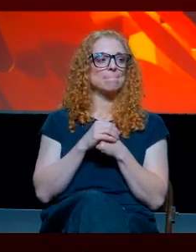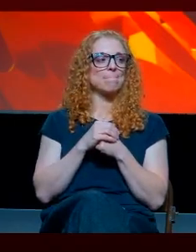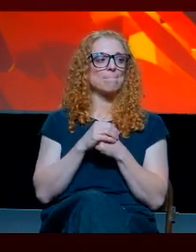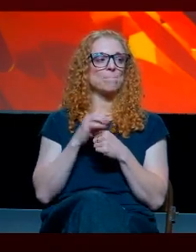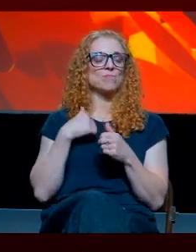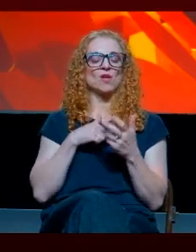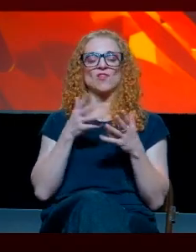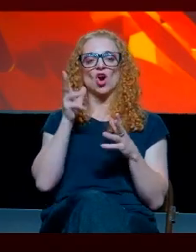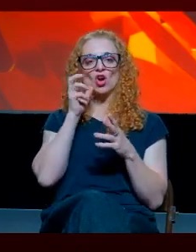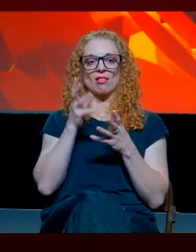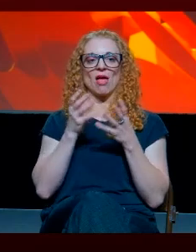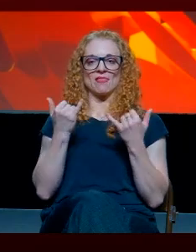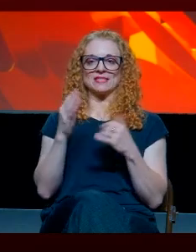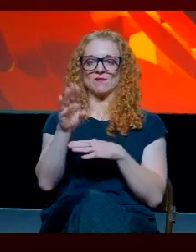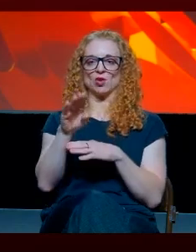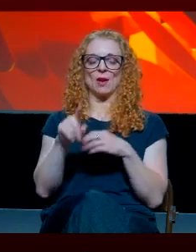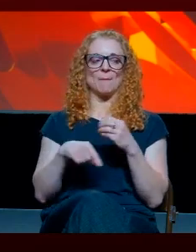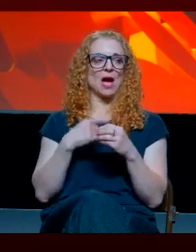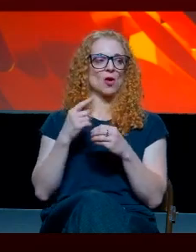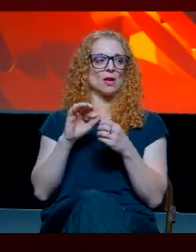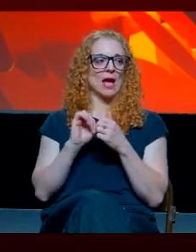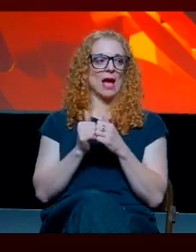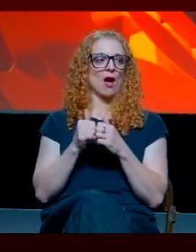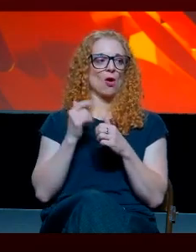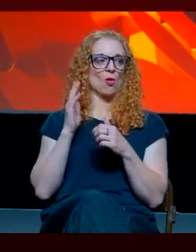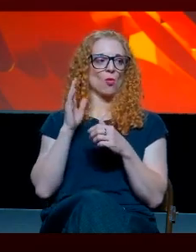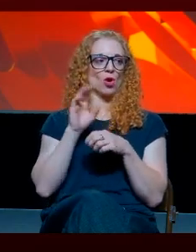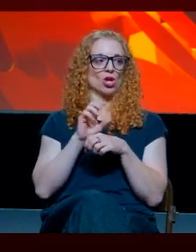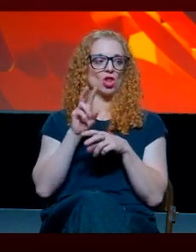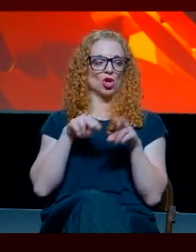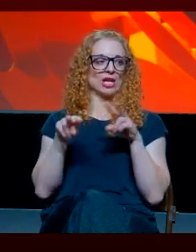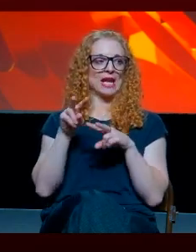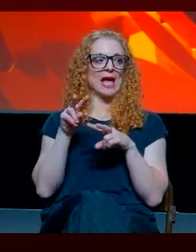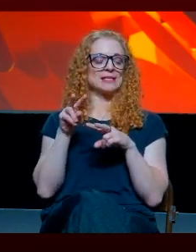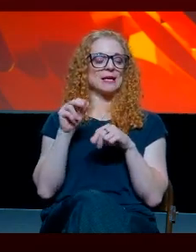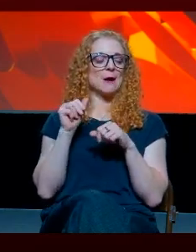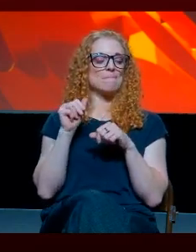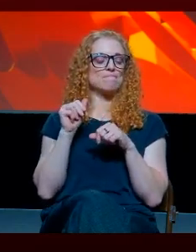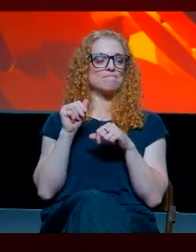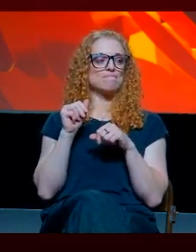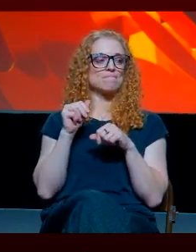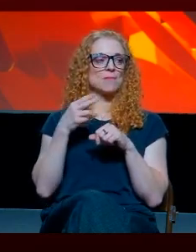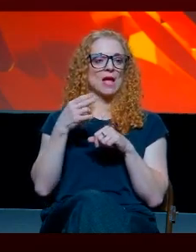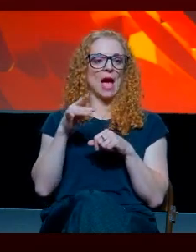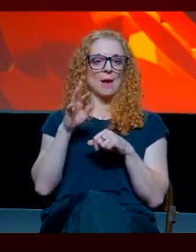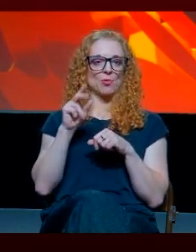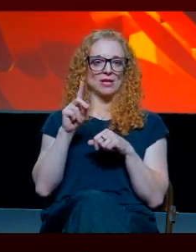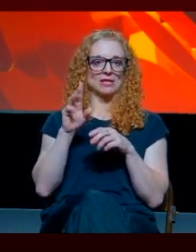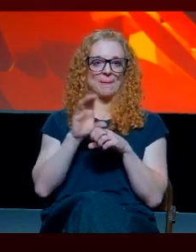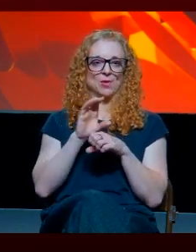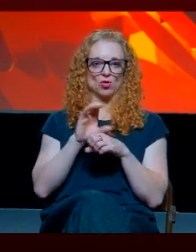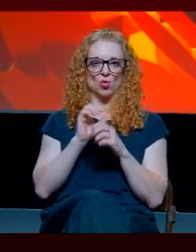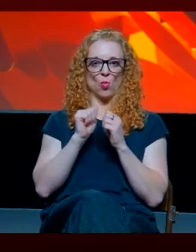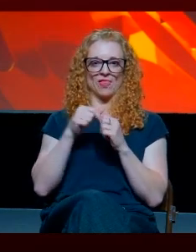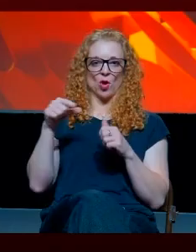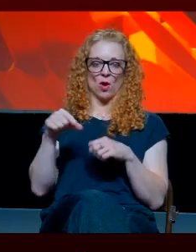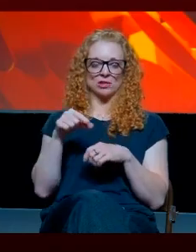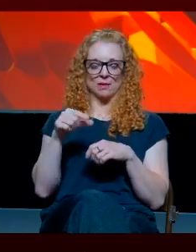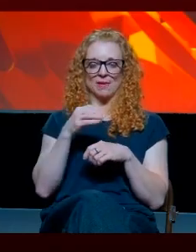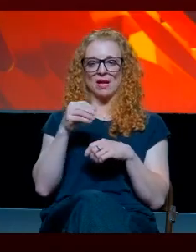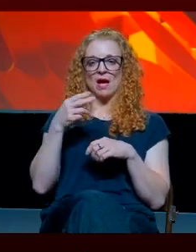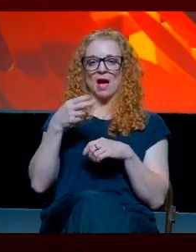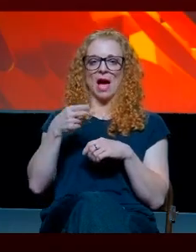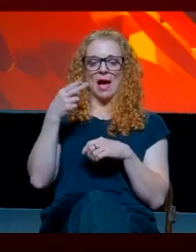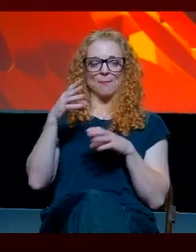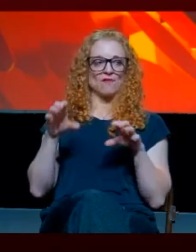We've heard a lot this afternoon about how we're looking at hybrid computing with quantum and high